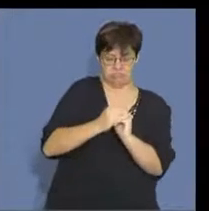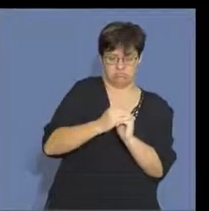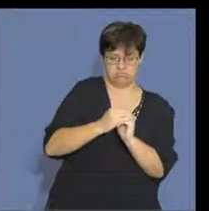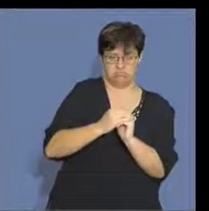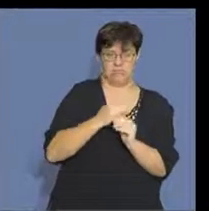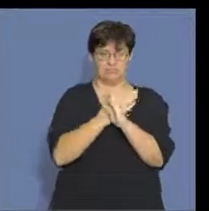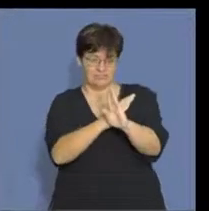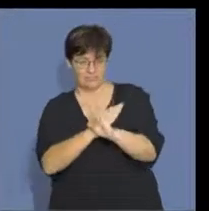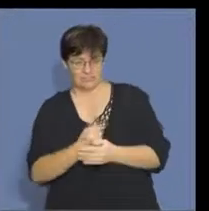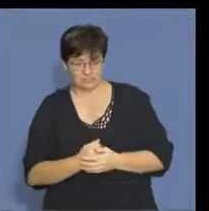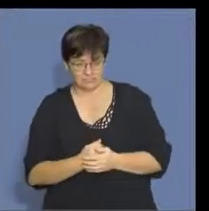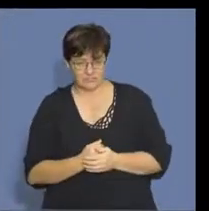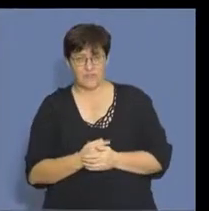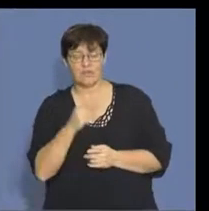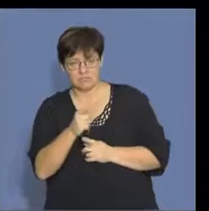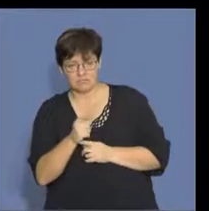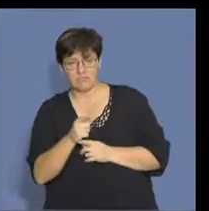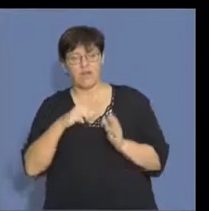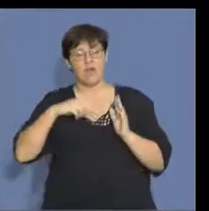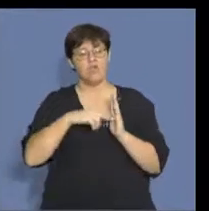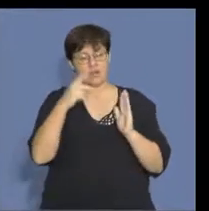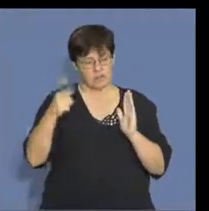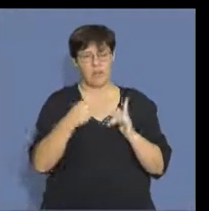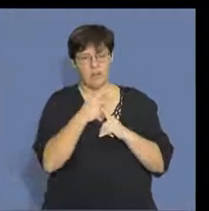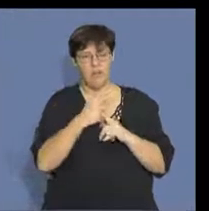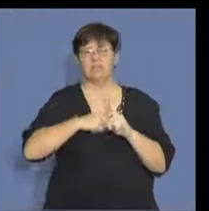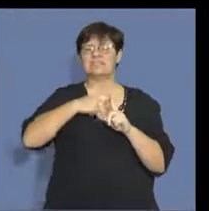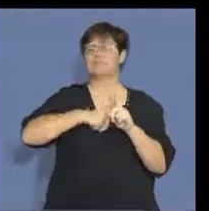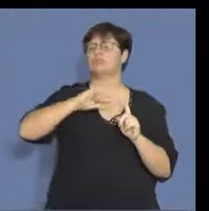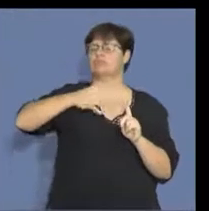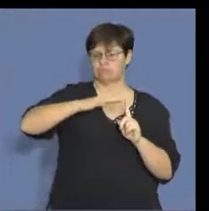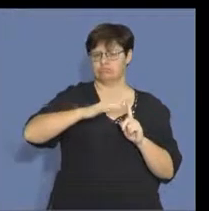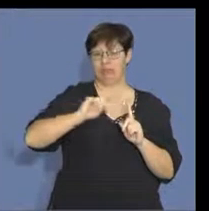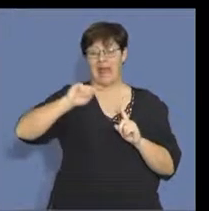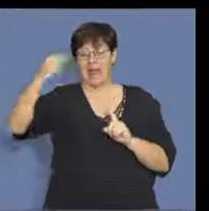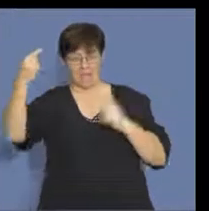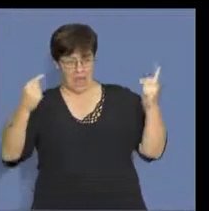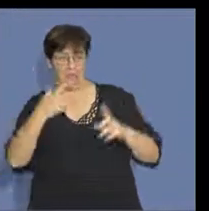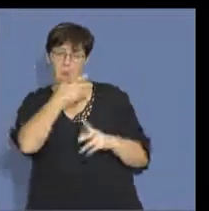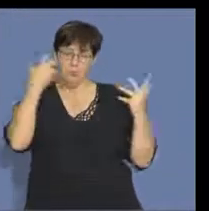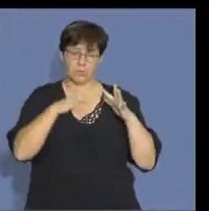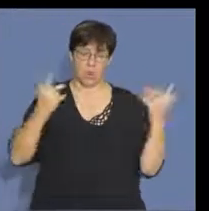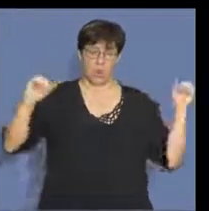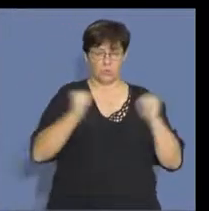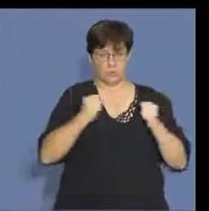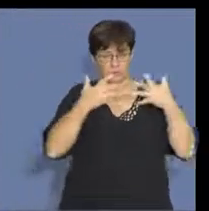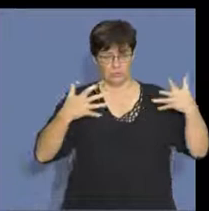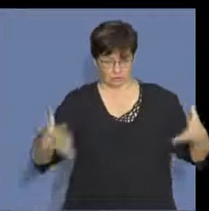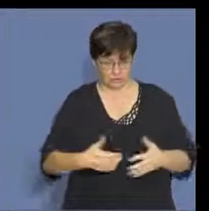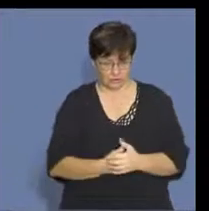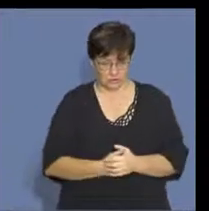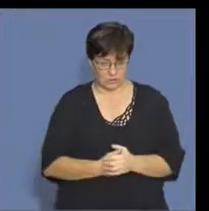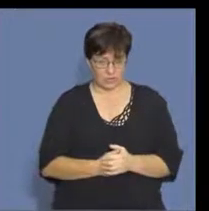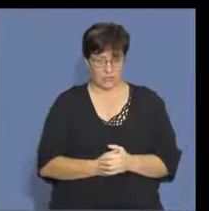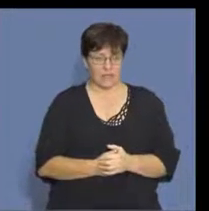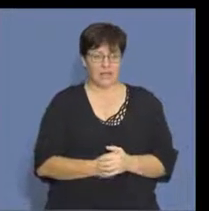this infrared radiation keeps the temperature moderate compared to the other planets in the solar system. And that is significant in